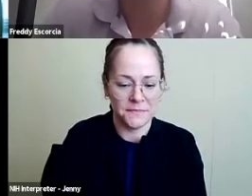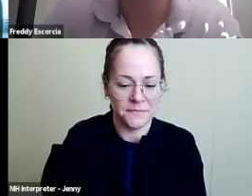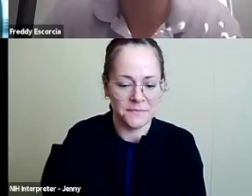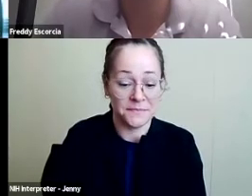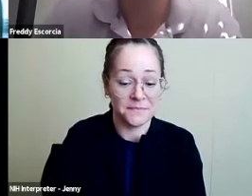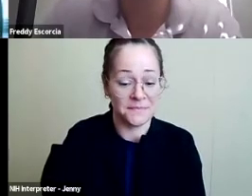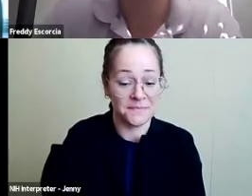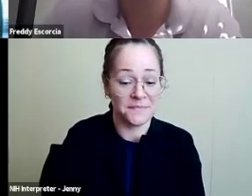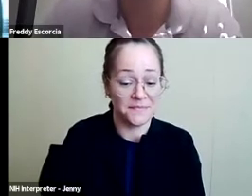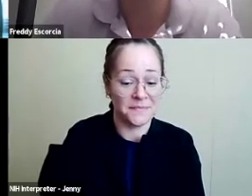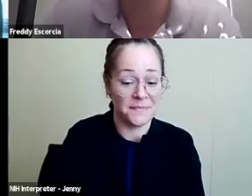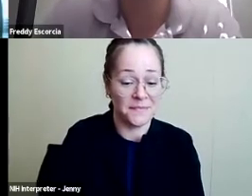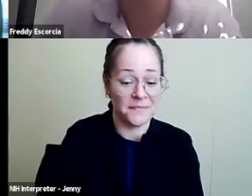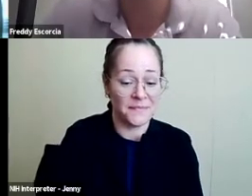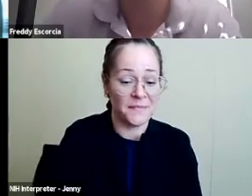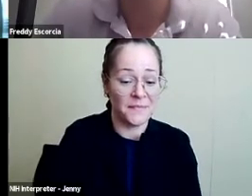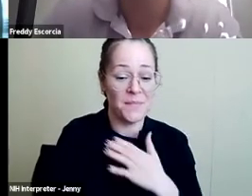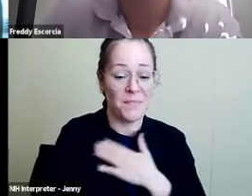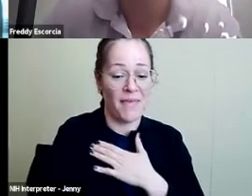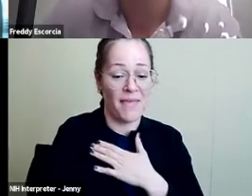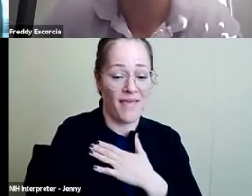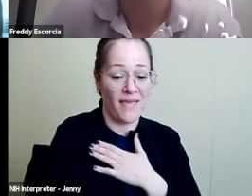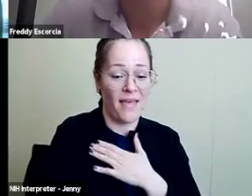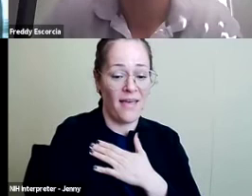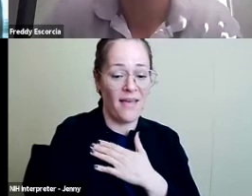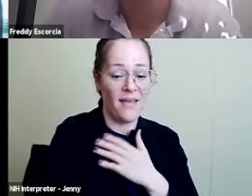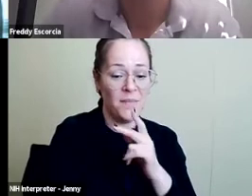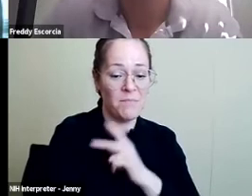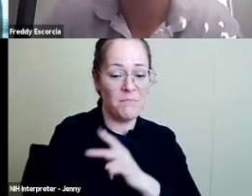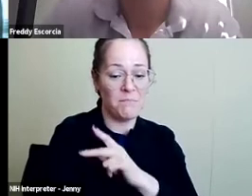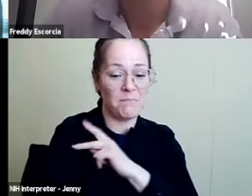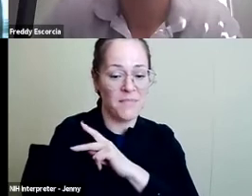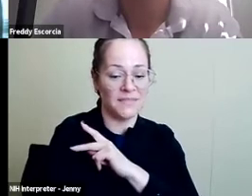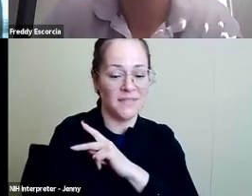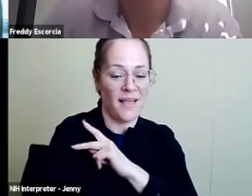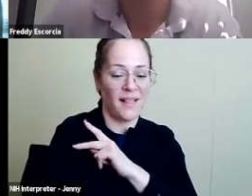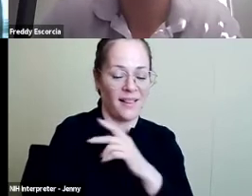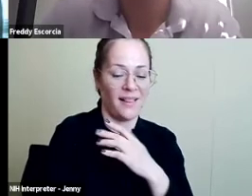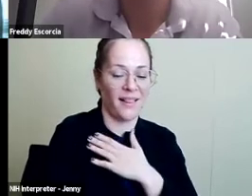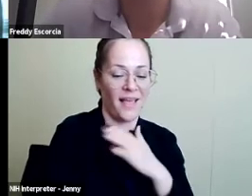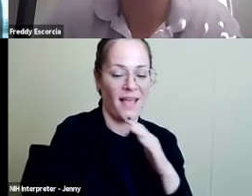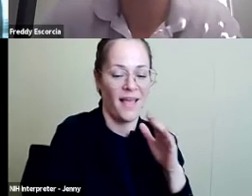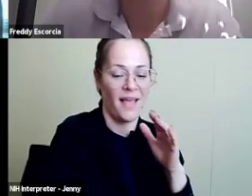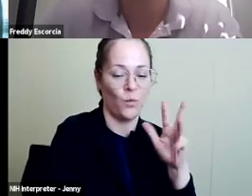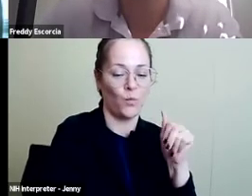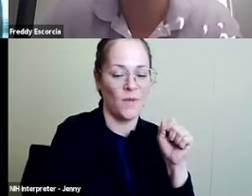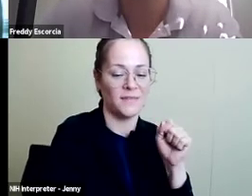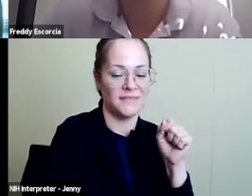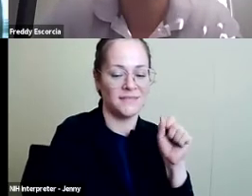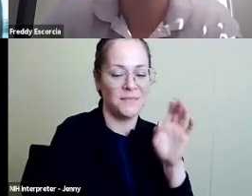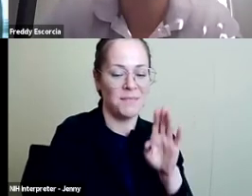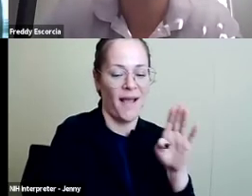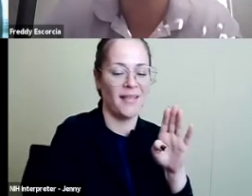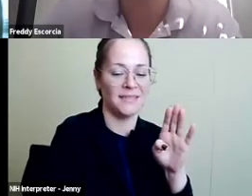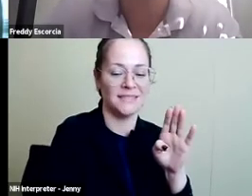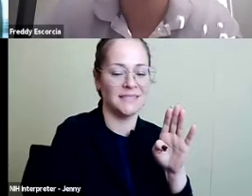I'll tell my personal experience. I remember being an undergrad, and as I stated before, I was a biology major, did not have the best grades. It took